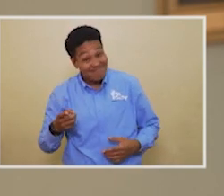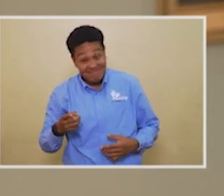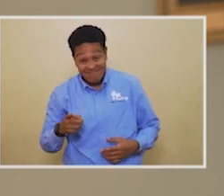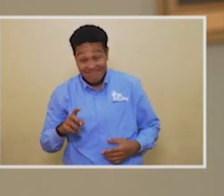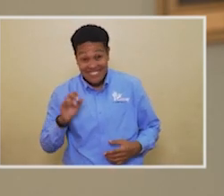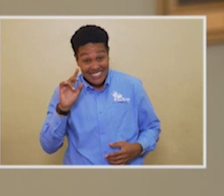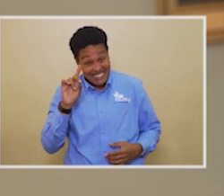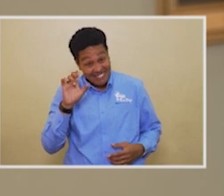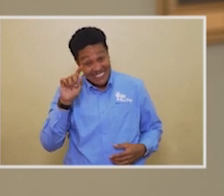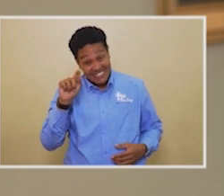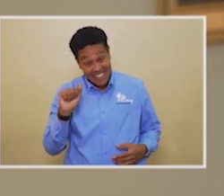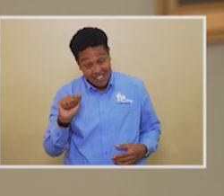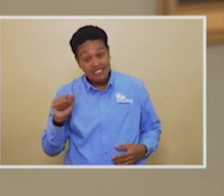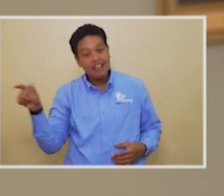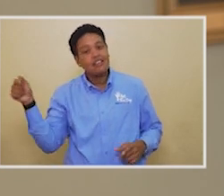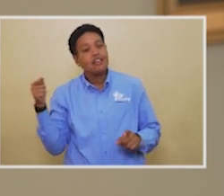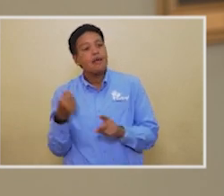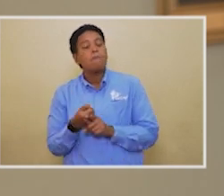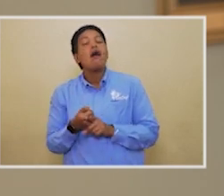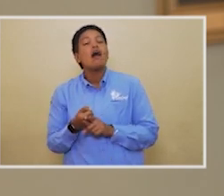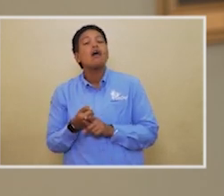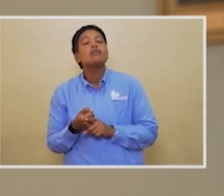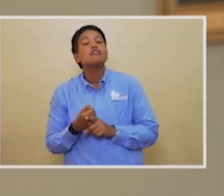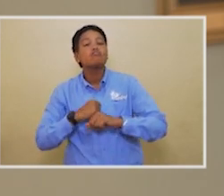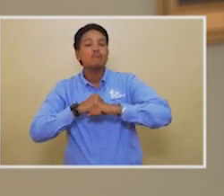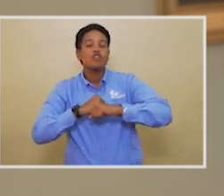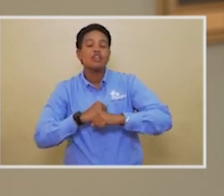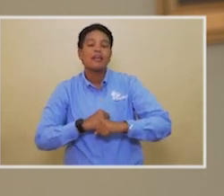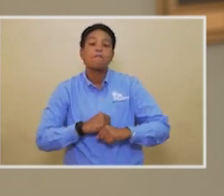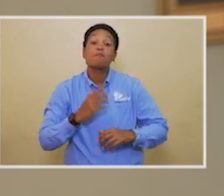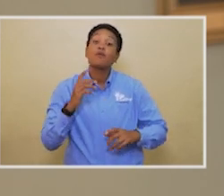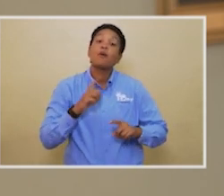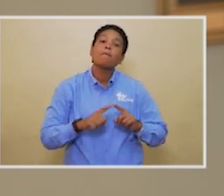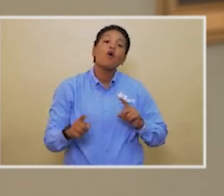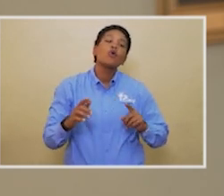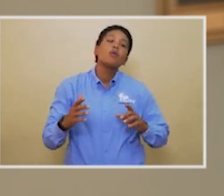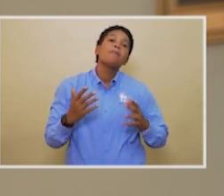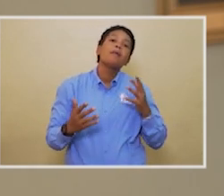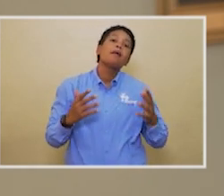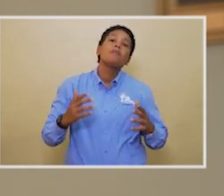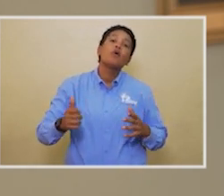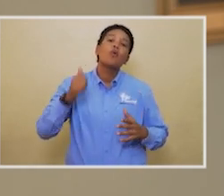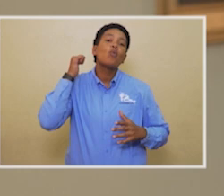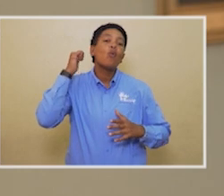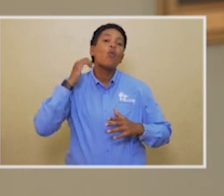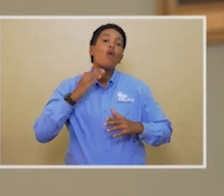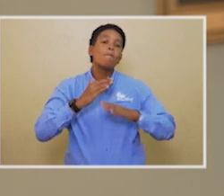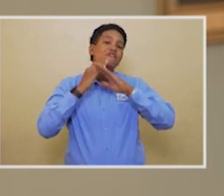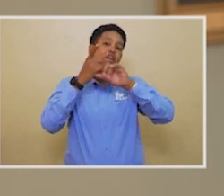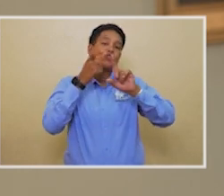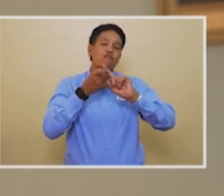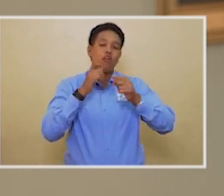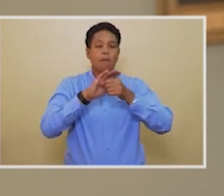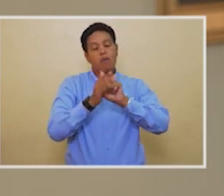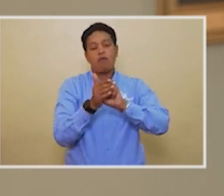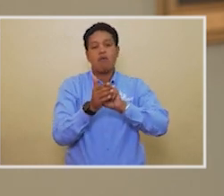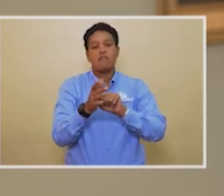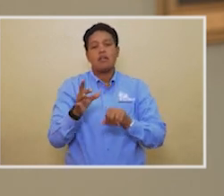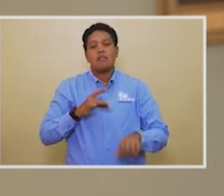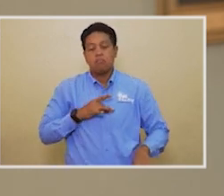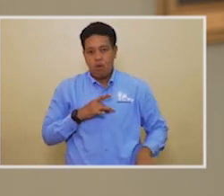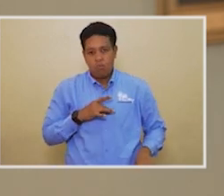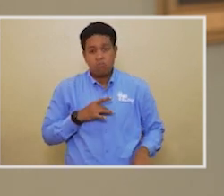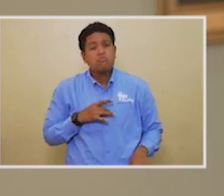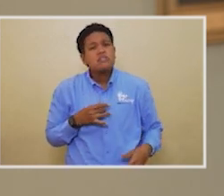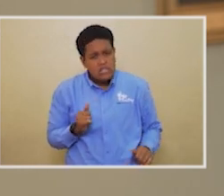Delta. But it may not prevent you from becoming infected. You could still get